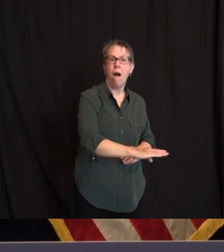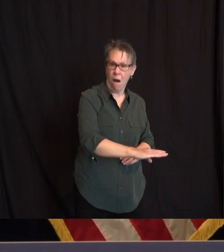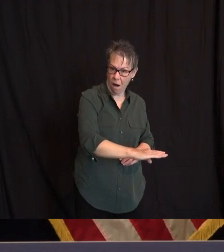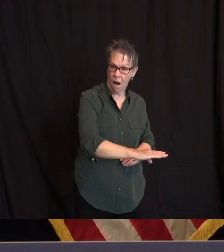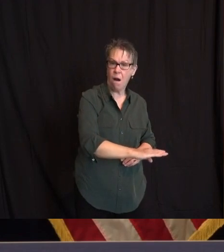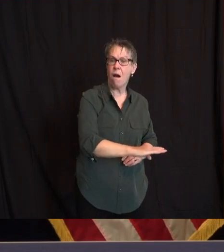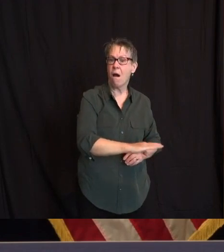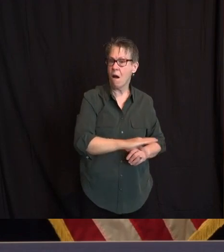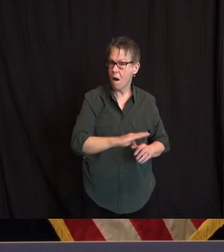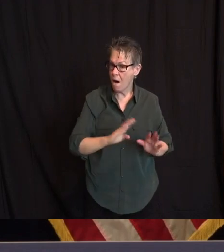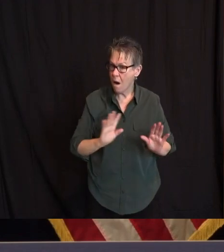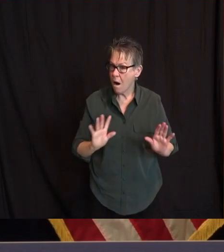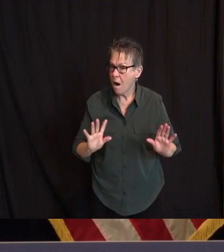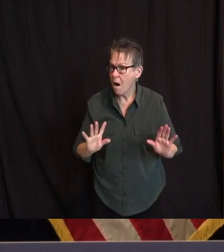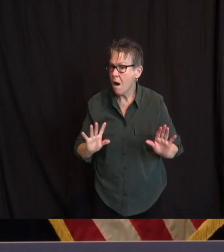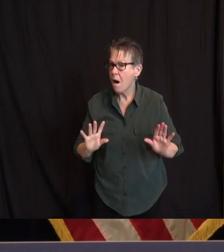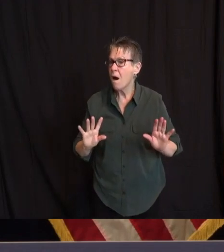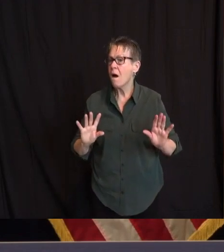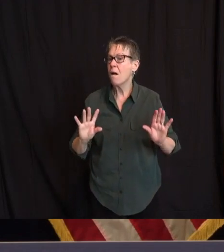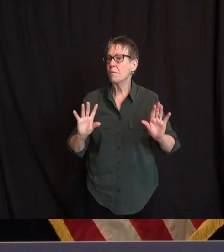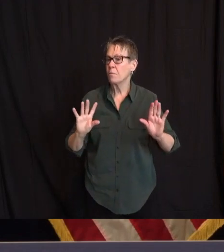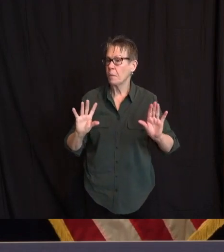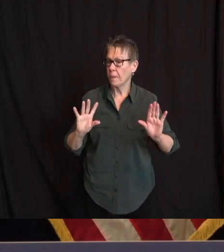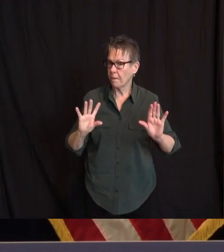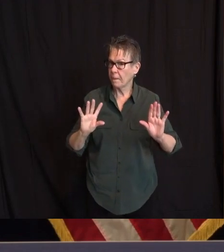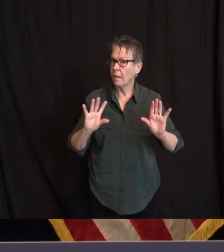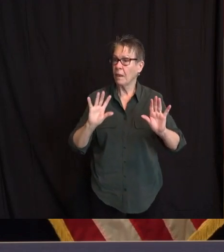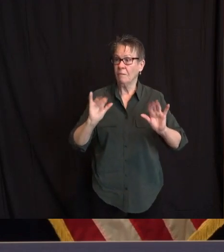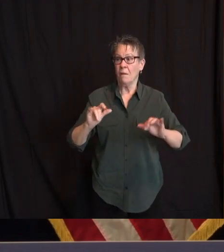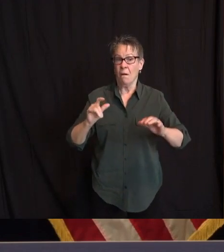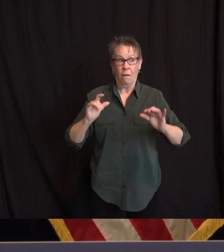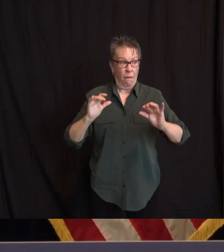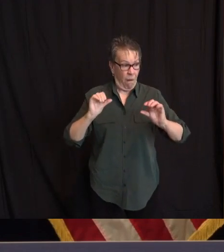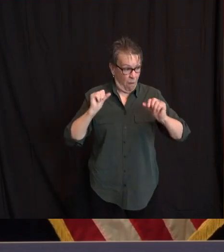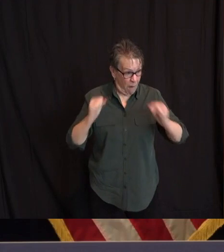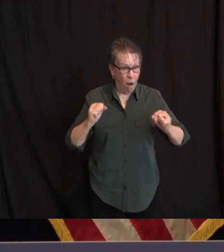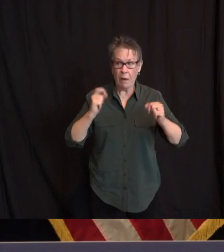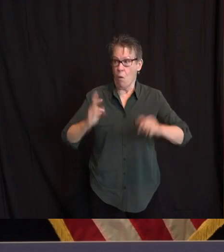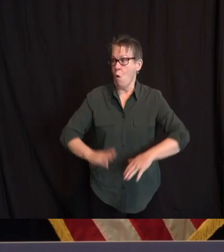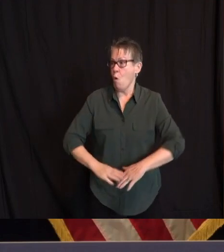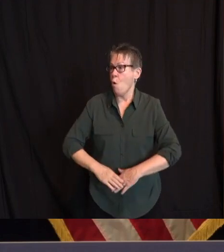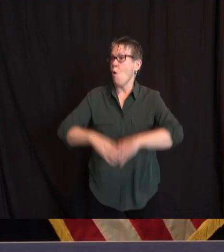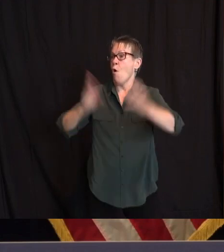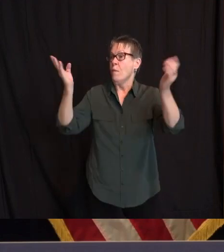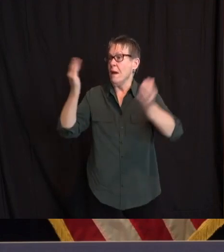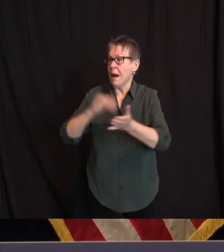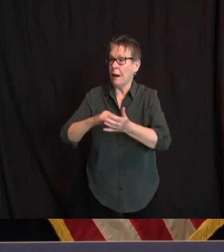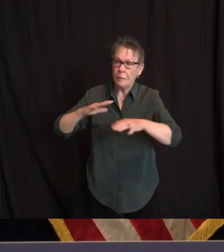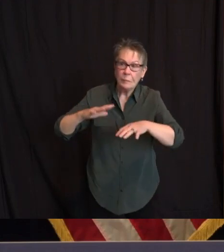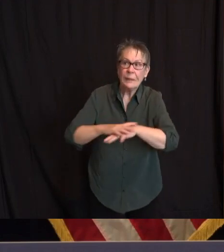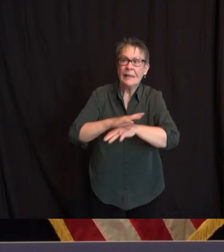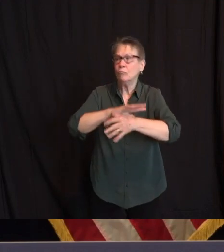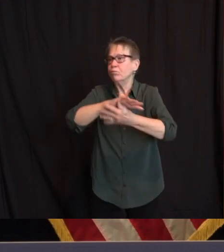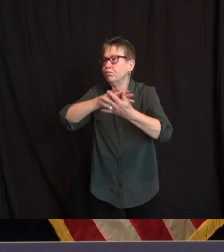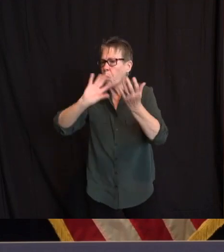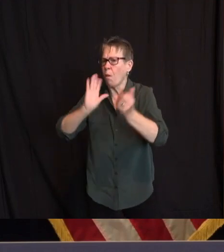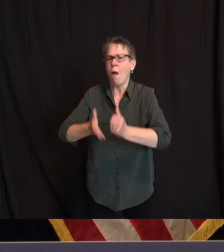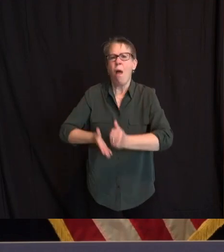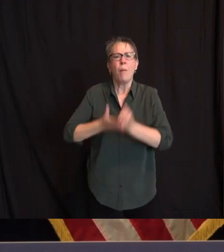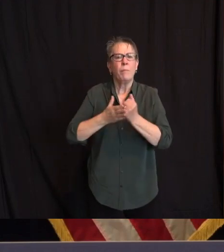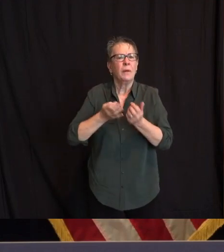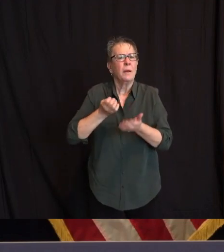City's voluntary separations other than I saw the article. We need all hands on deck, I'll say, on behalf of the state, at